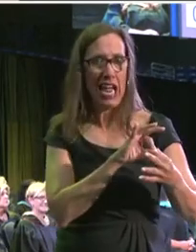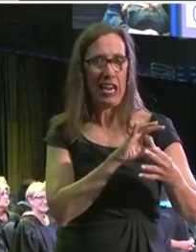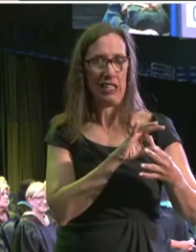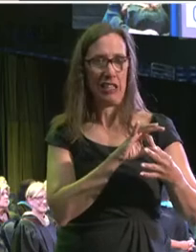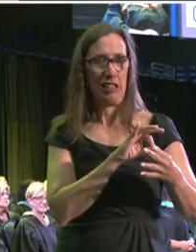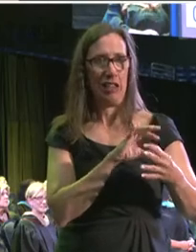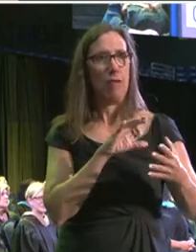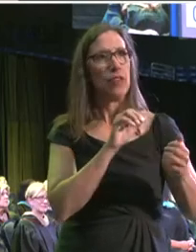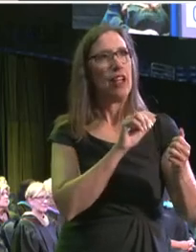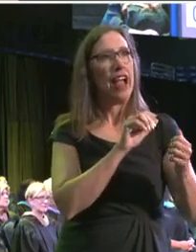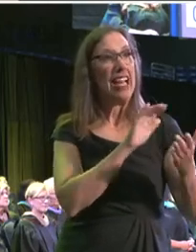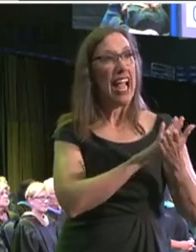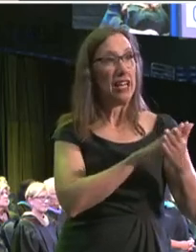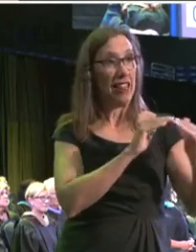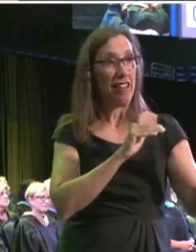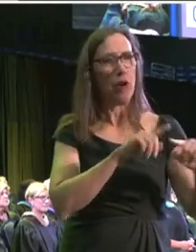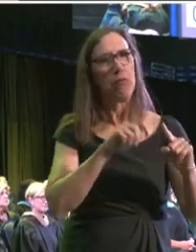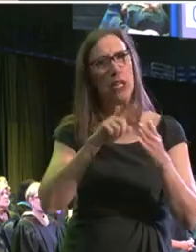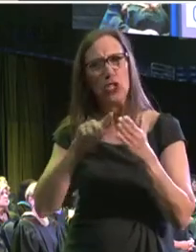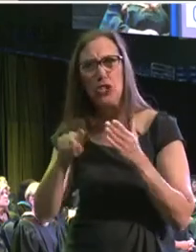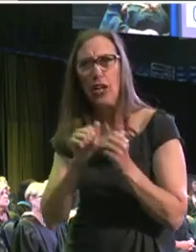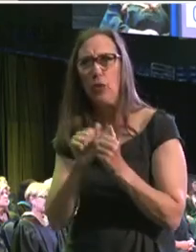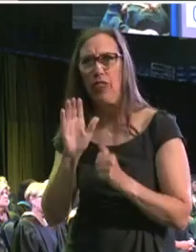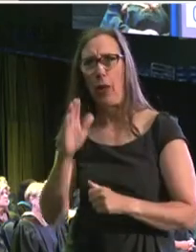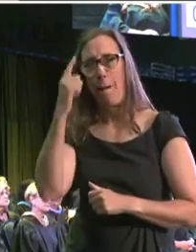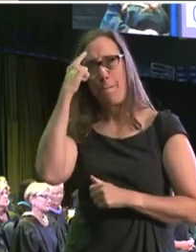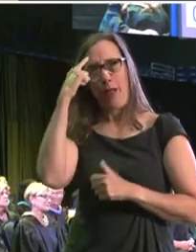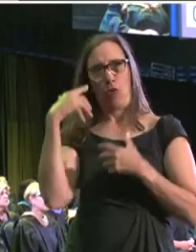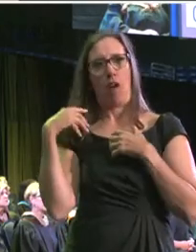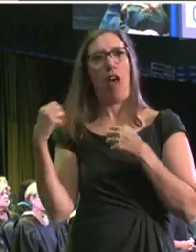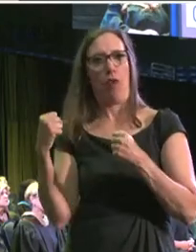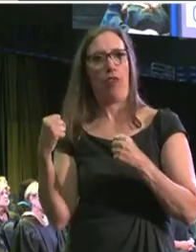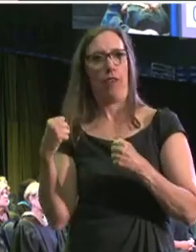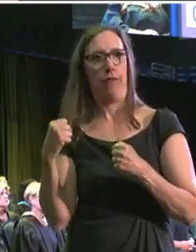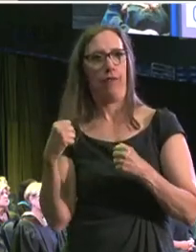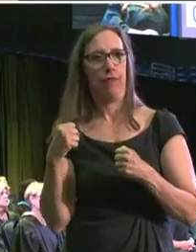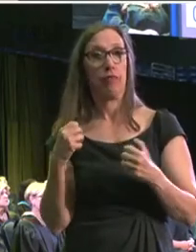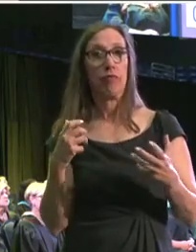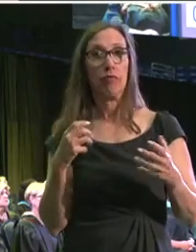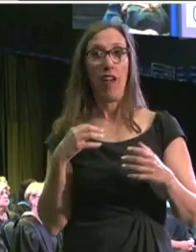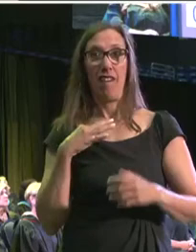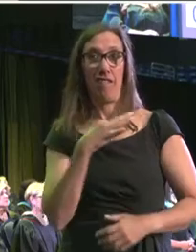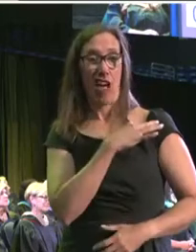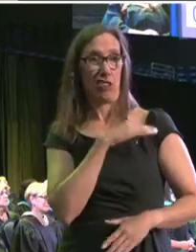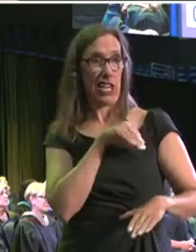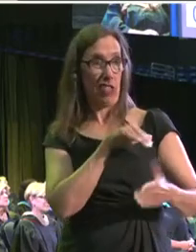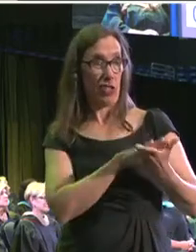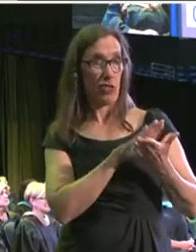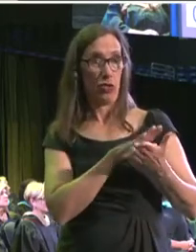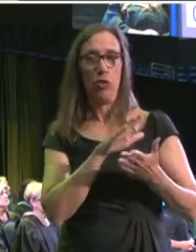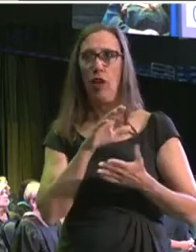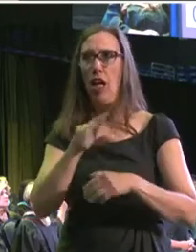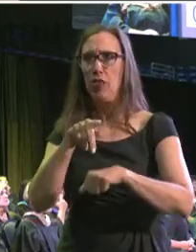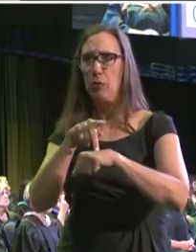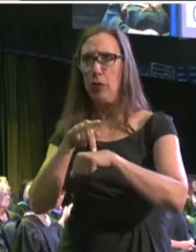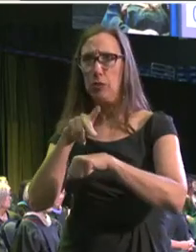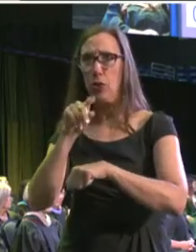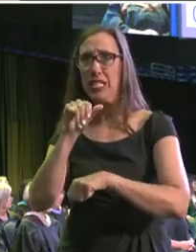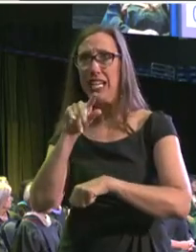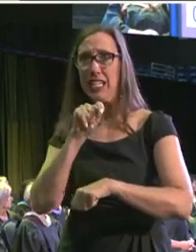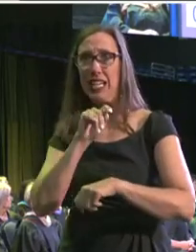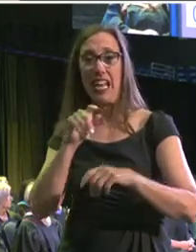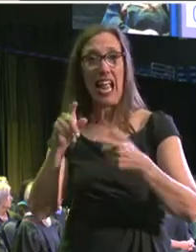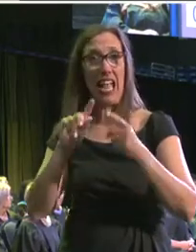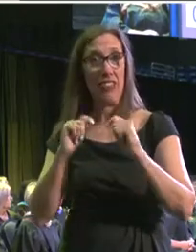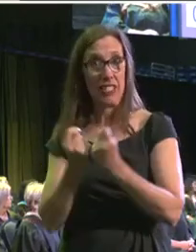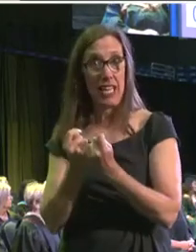academic level, but also check on things such as their mental health. The faculty at the school, Principal Denton and their team have